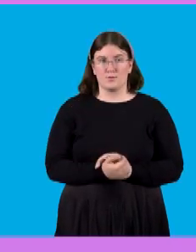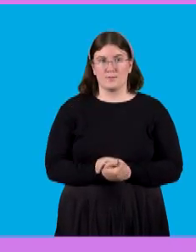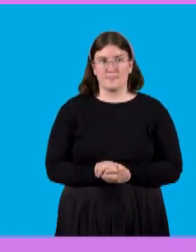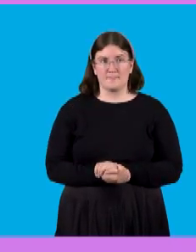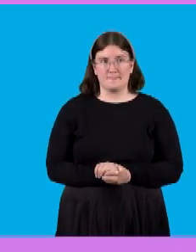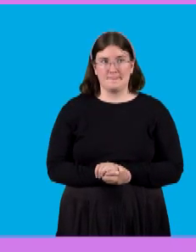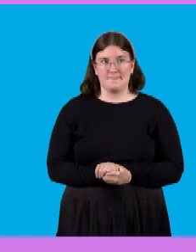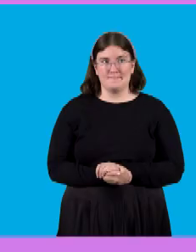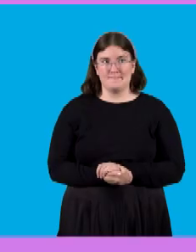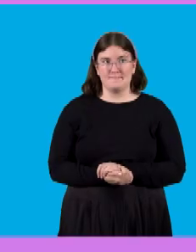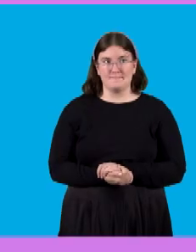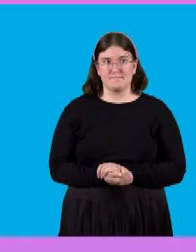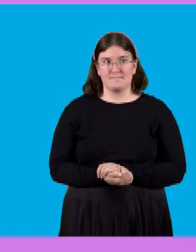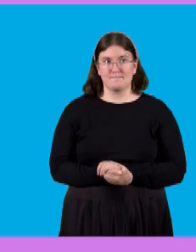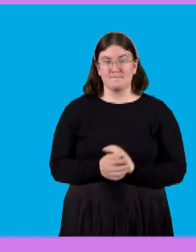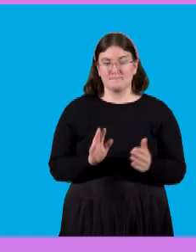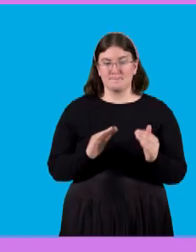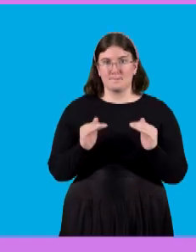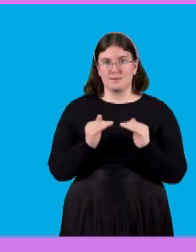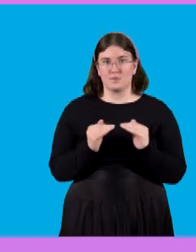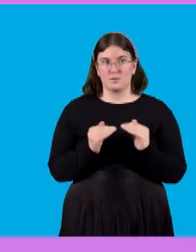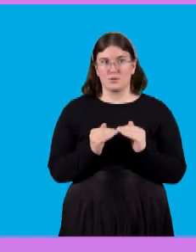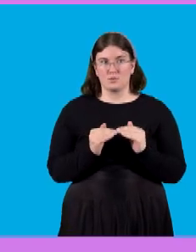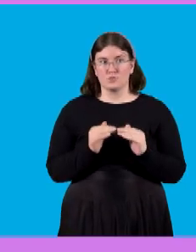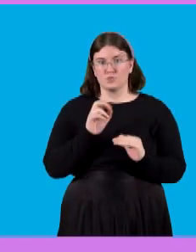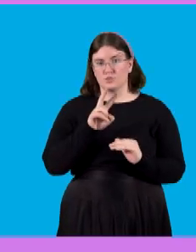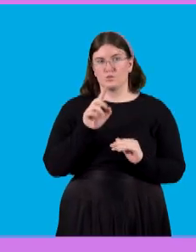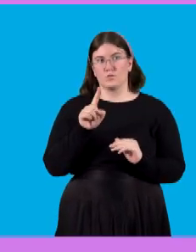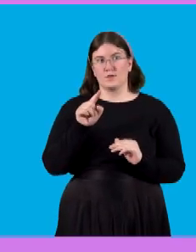3,270. So that will give us